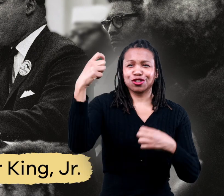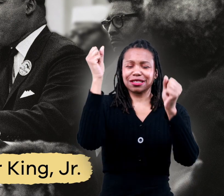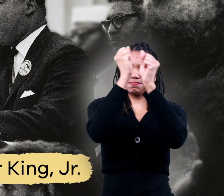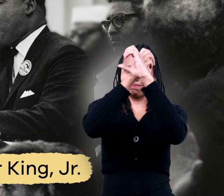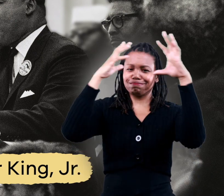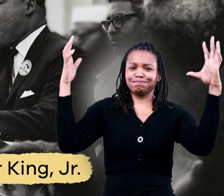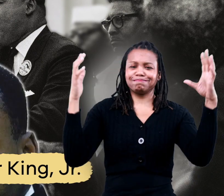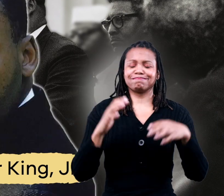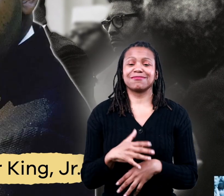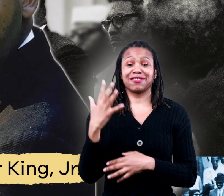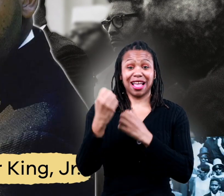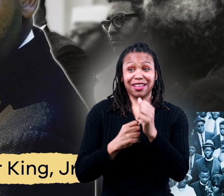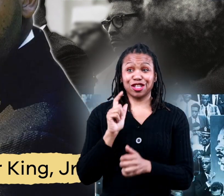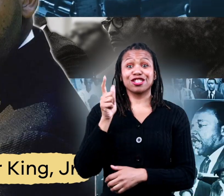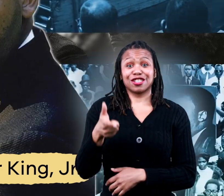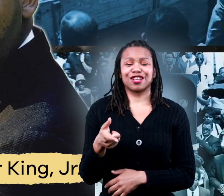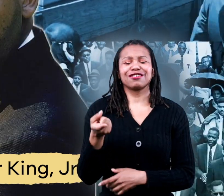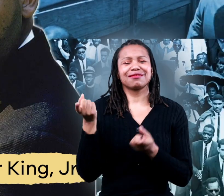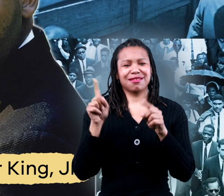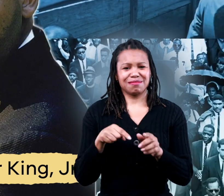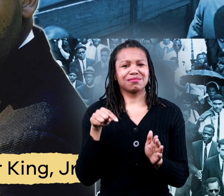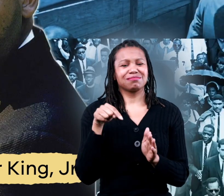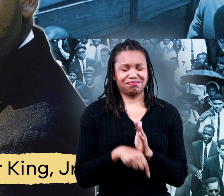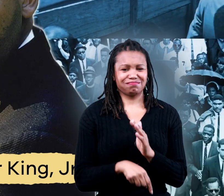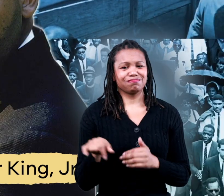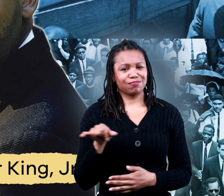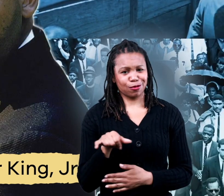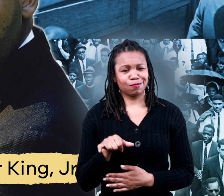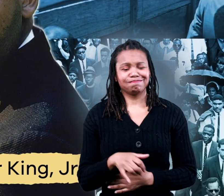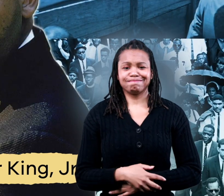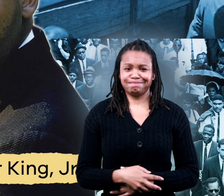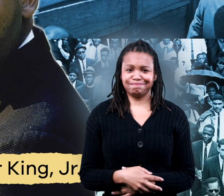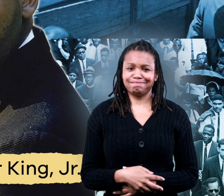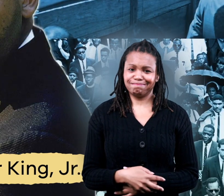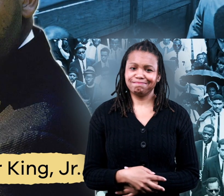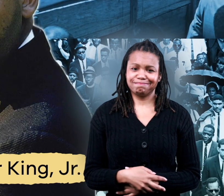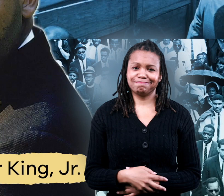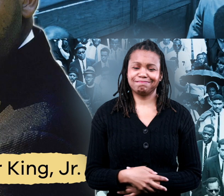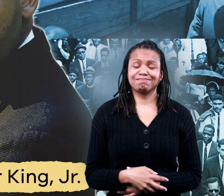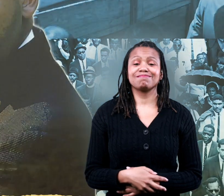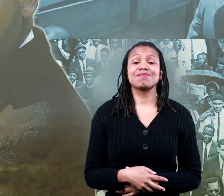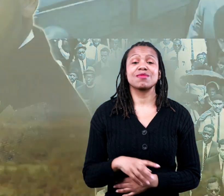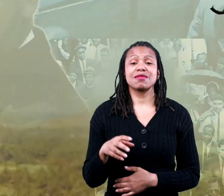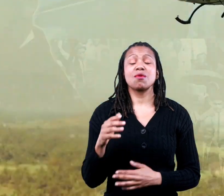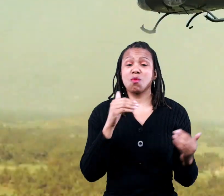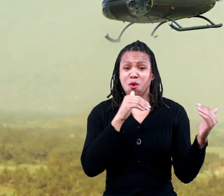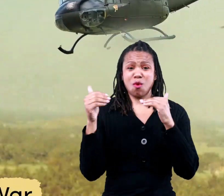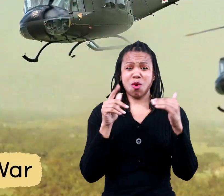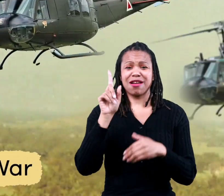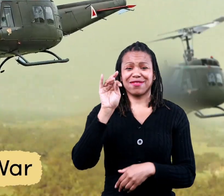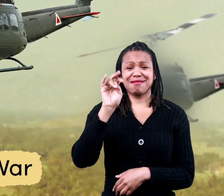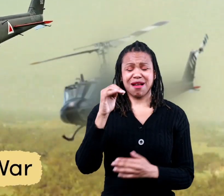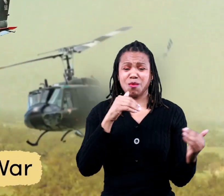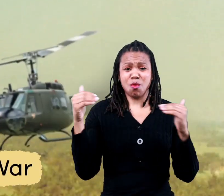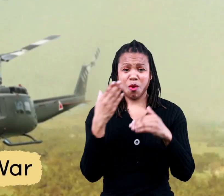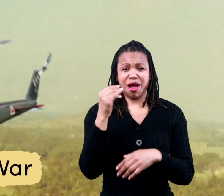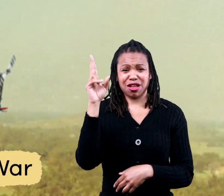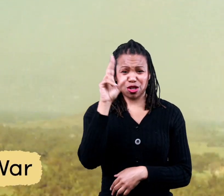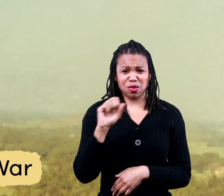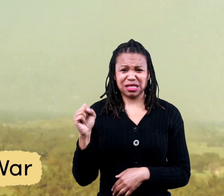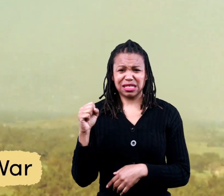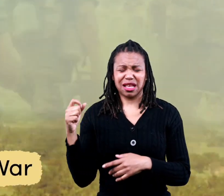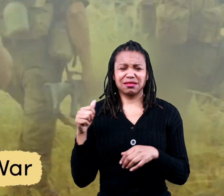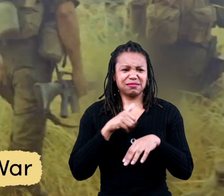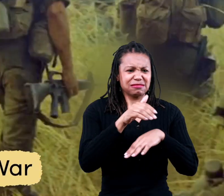Have a Dream speech. 5 years later, Dr. King was also assassinated. The Vietnam War